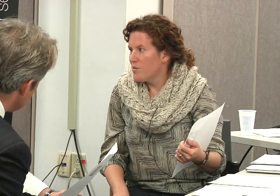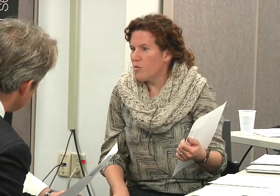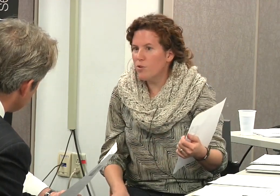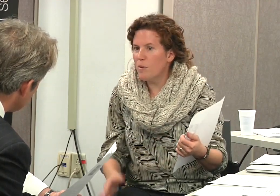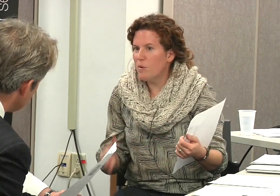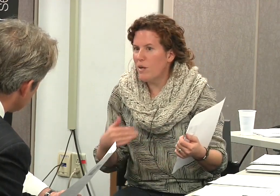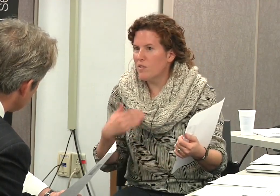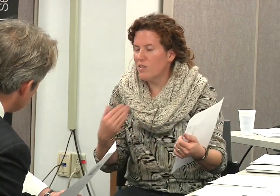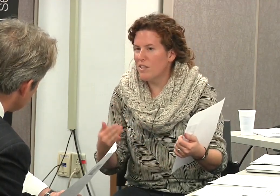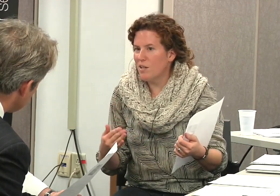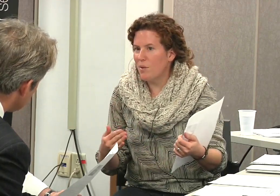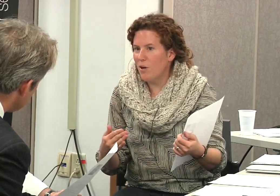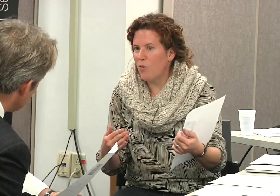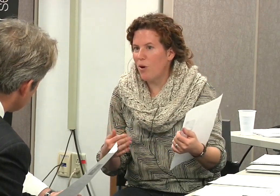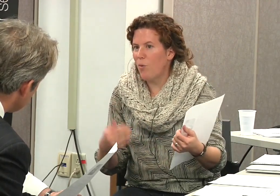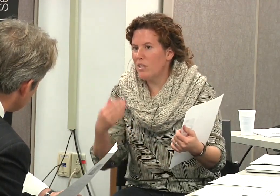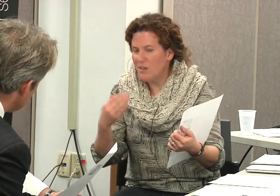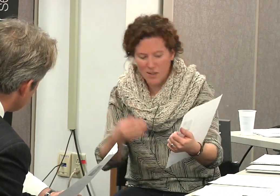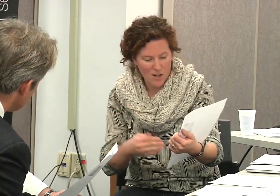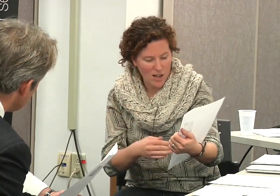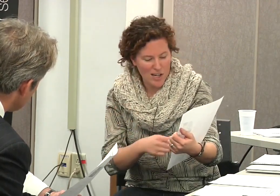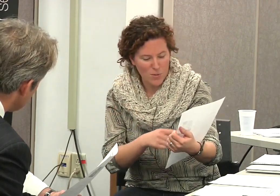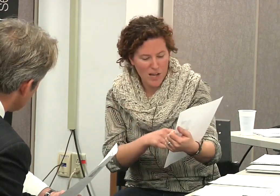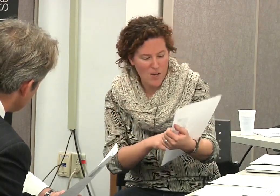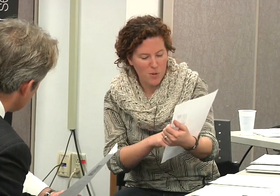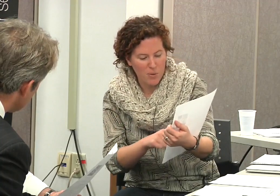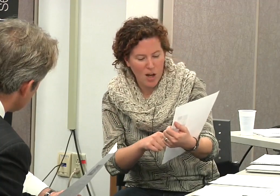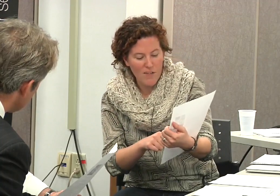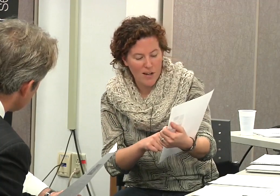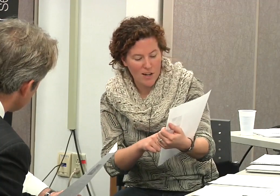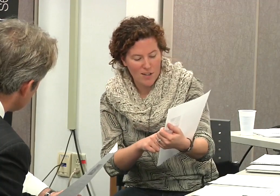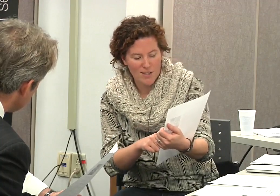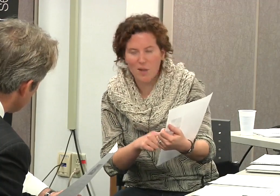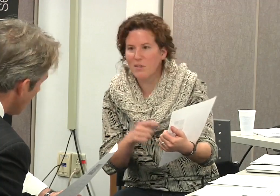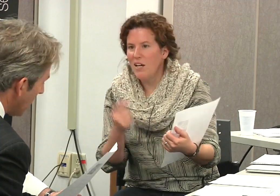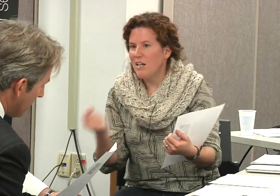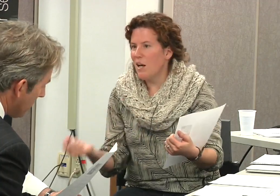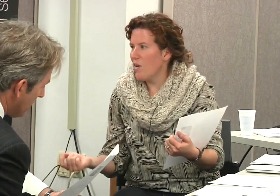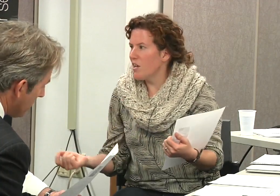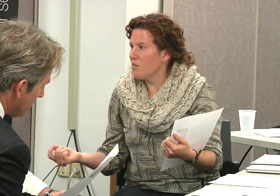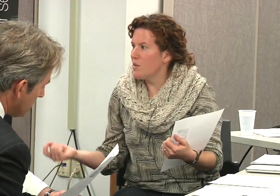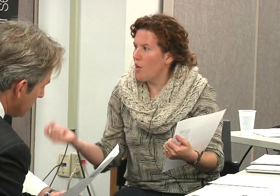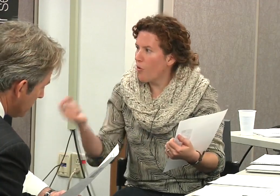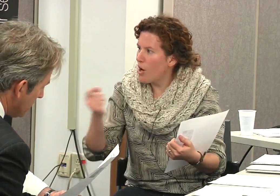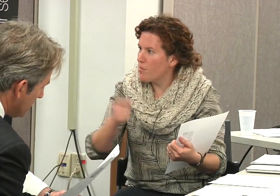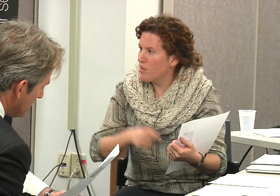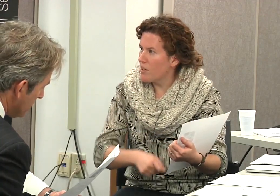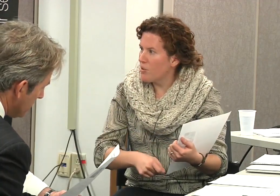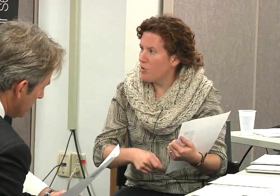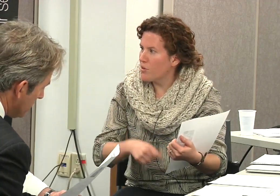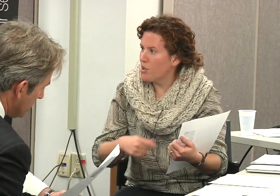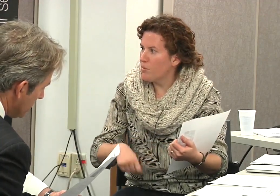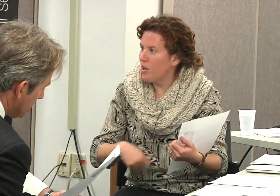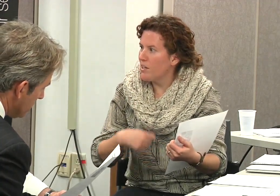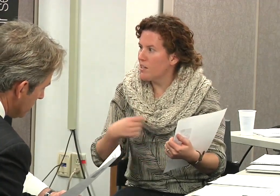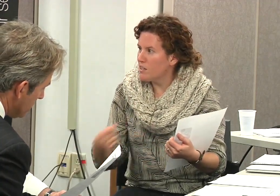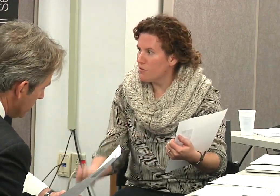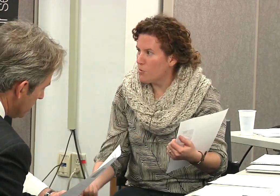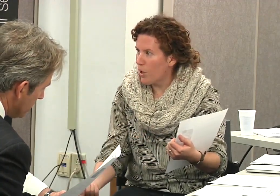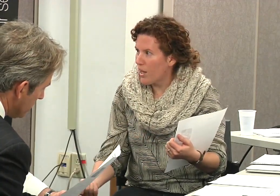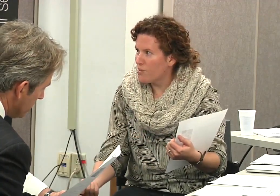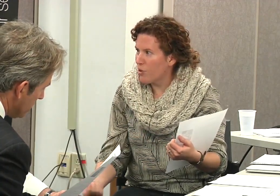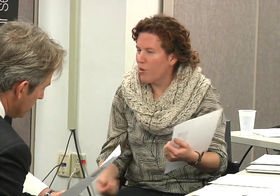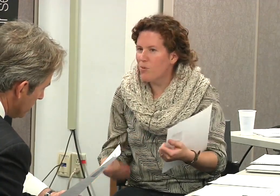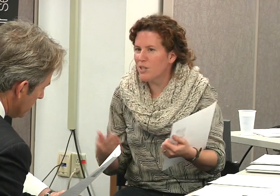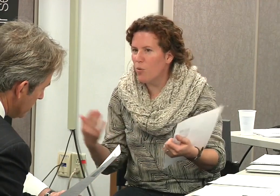test, right? So those might be ways of thinking about, well, we did that in class where they had to apply that concept. Now I could give them another hypothetical where they apply